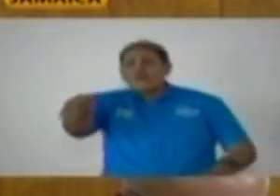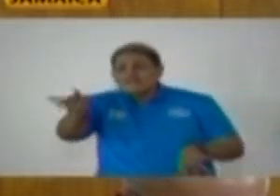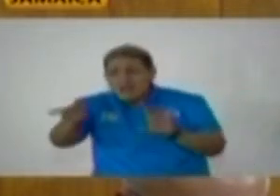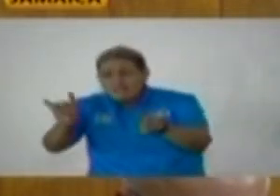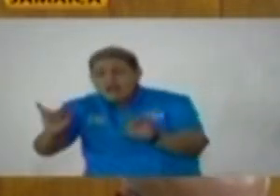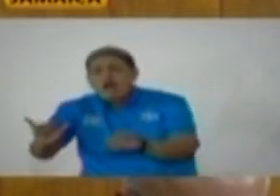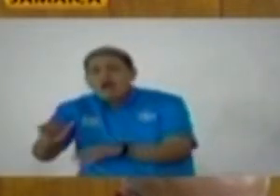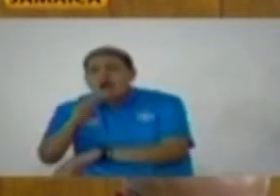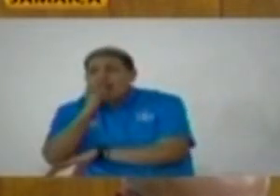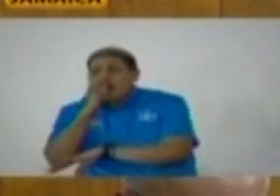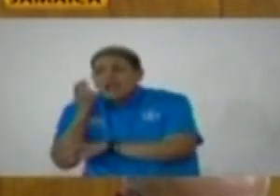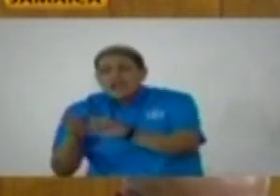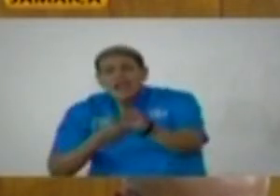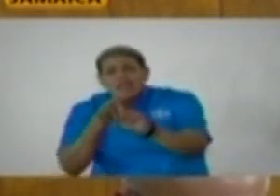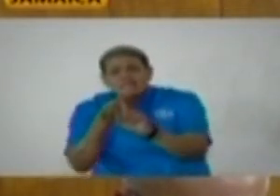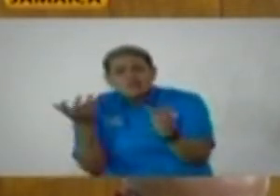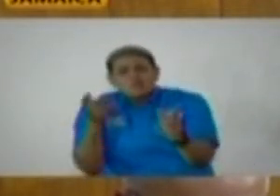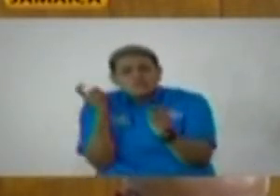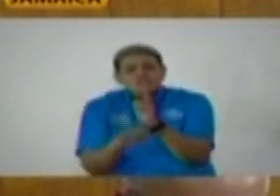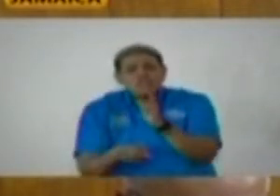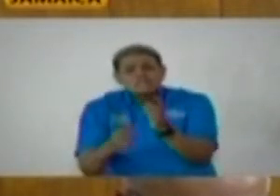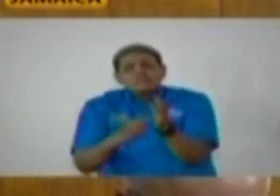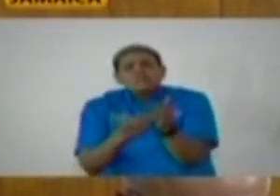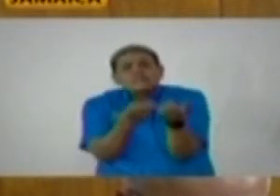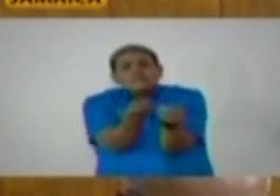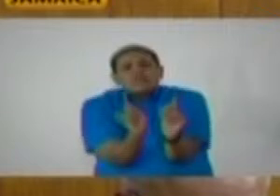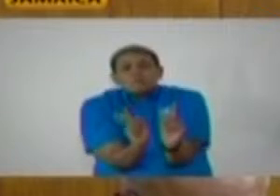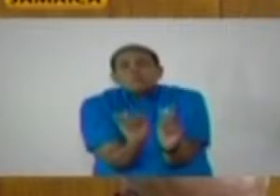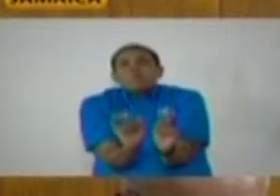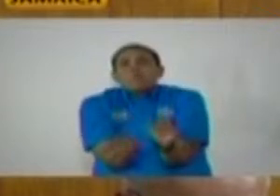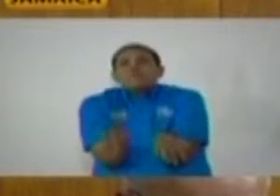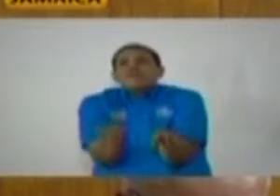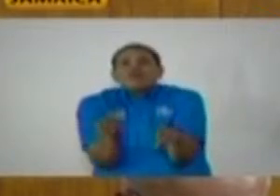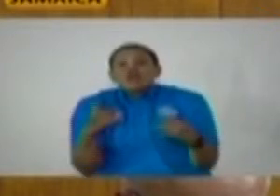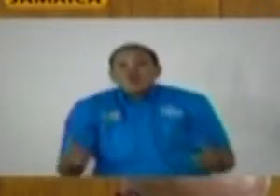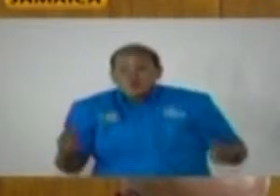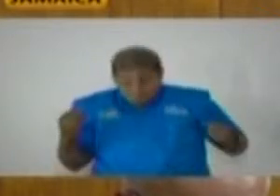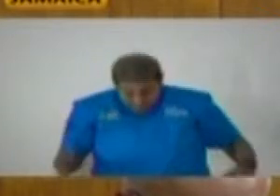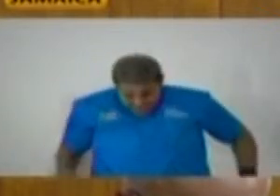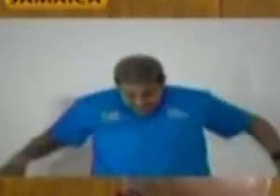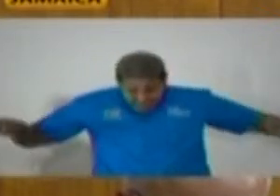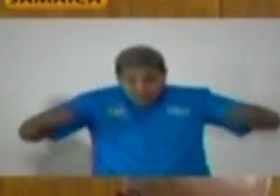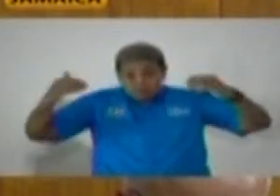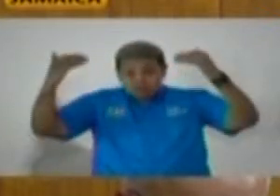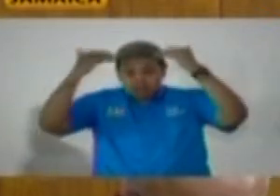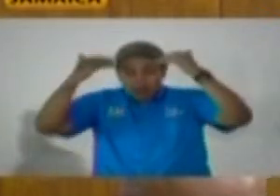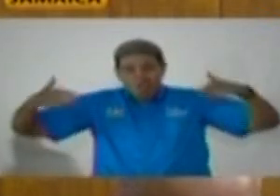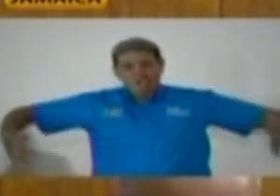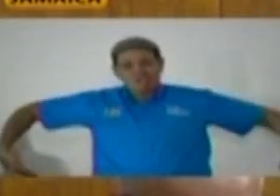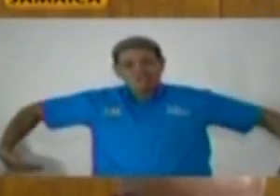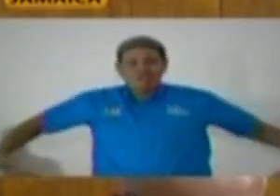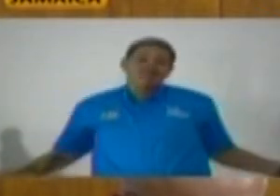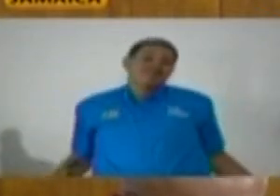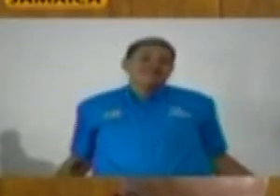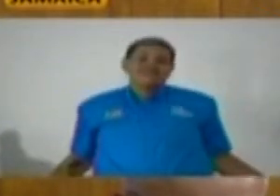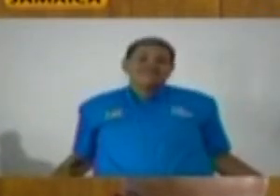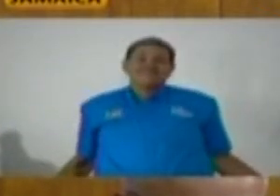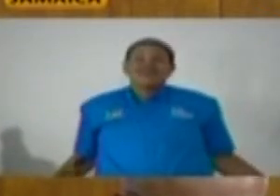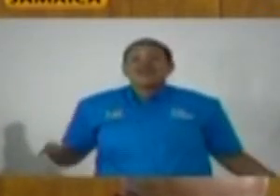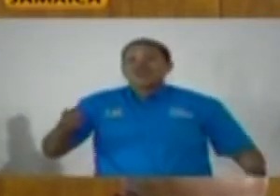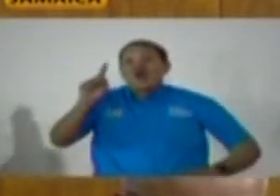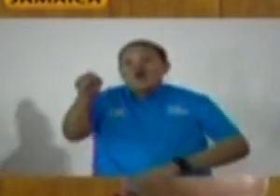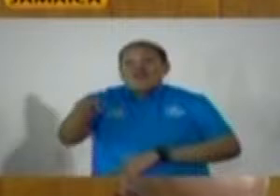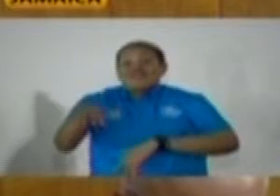out effectively what these changes mean to them. Yes. Many of them, they weren't aware. Yes. They're